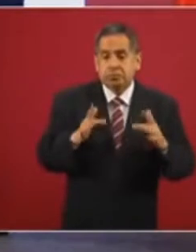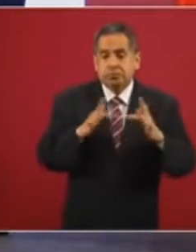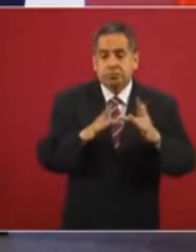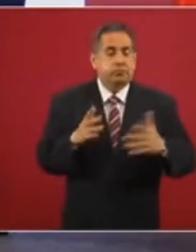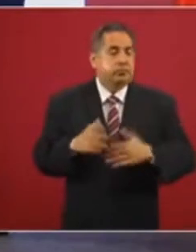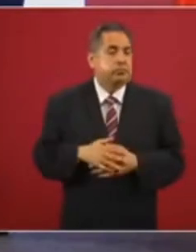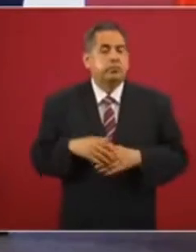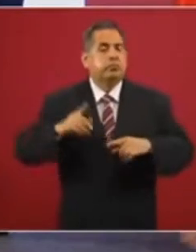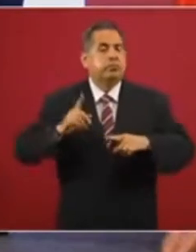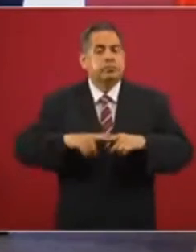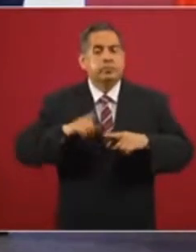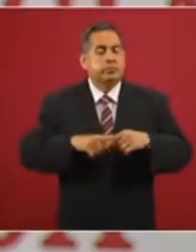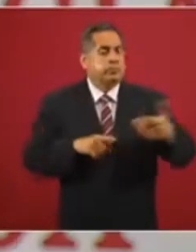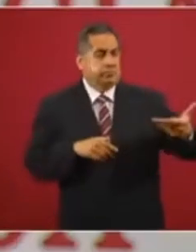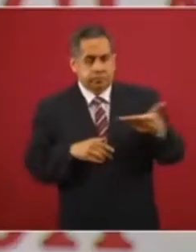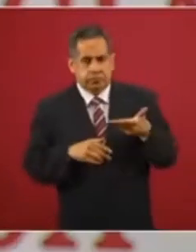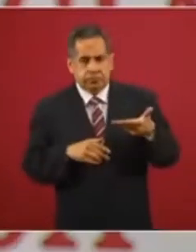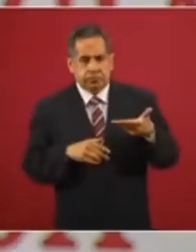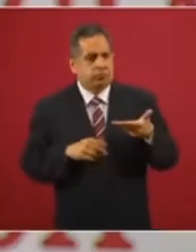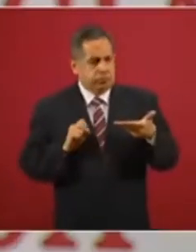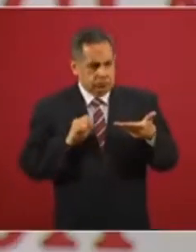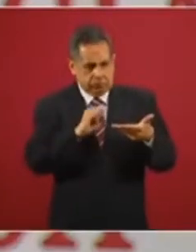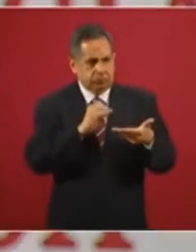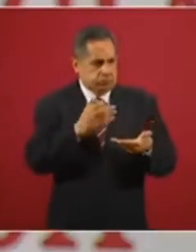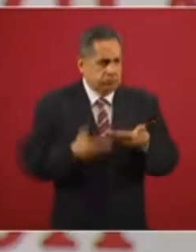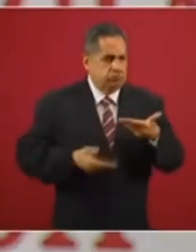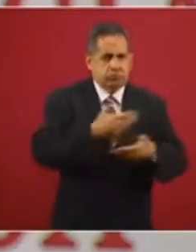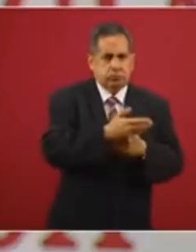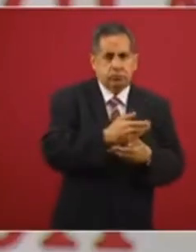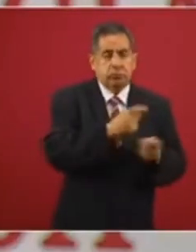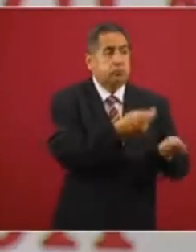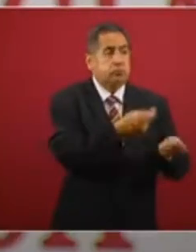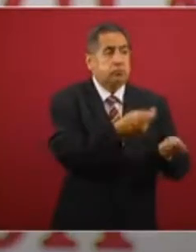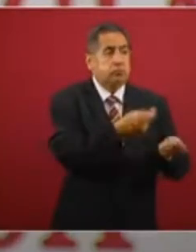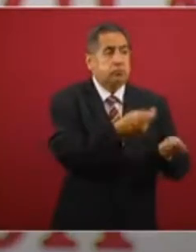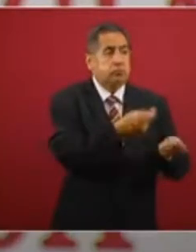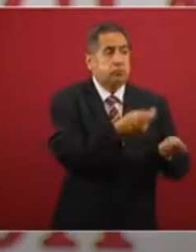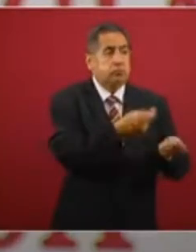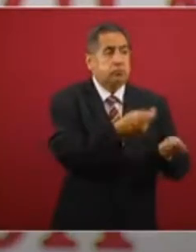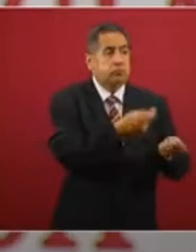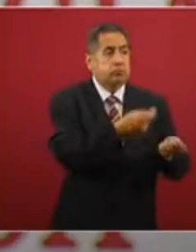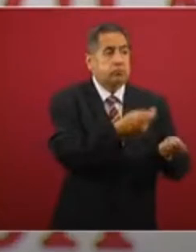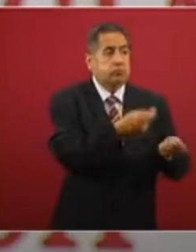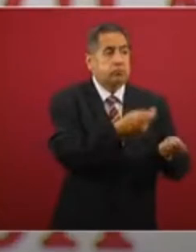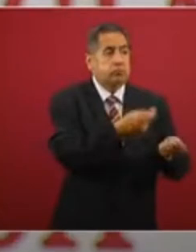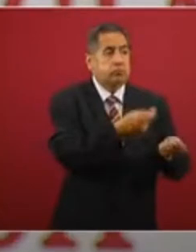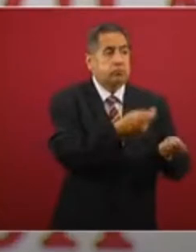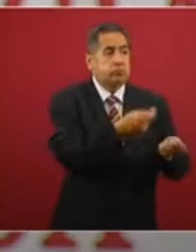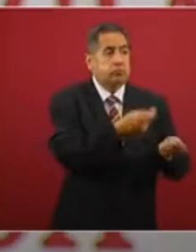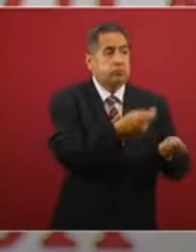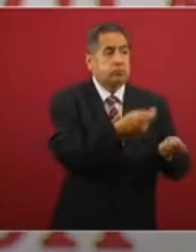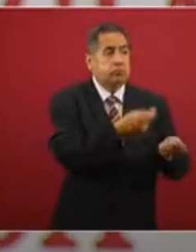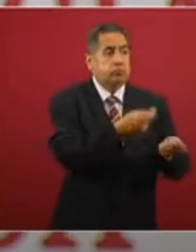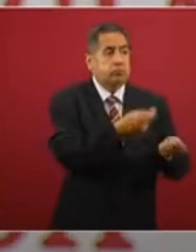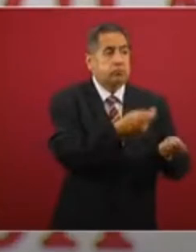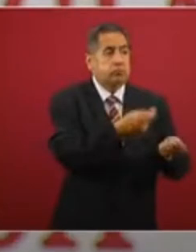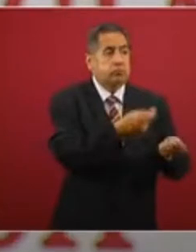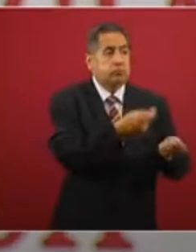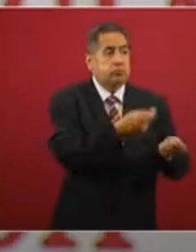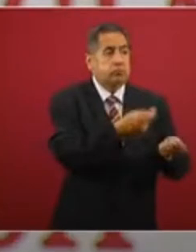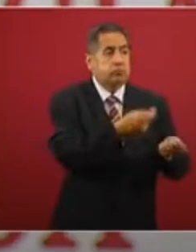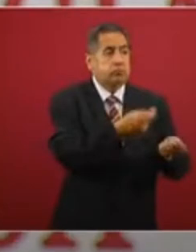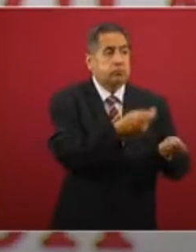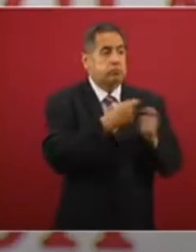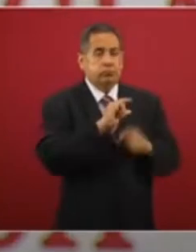que lo harán. Pues desde luego proporcionarnos las dosis necesarias. And of course they've agreed to give us the